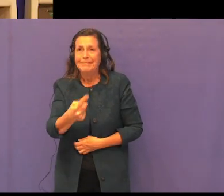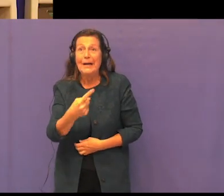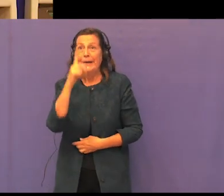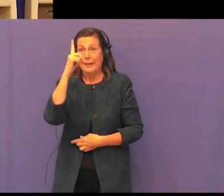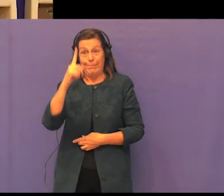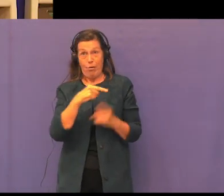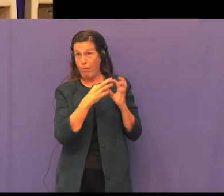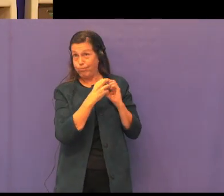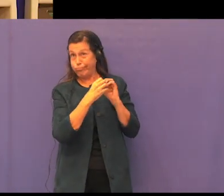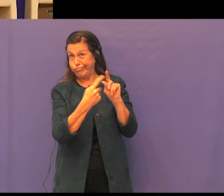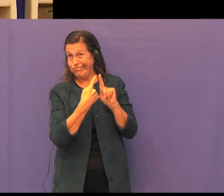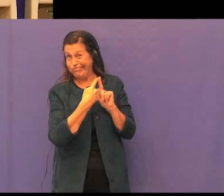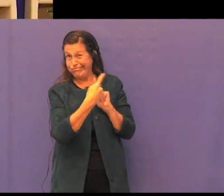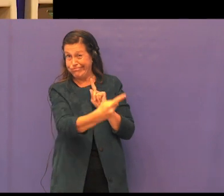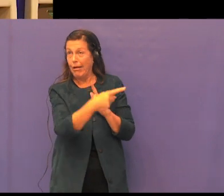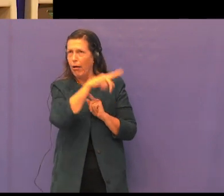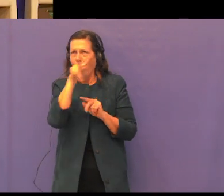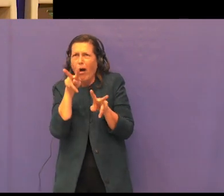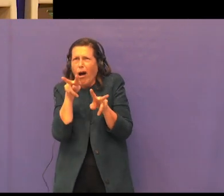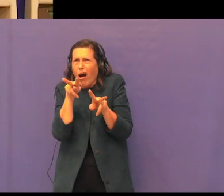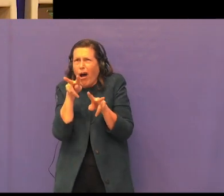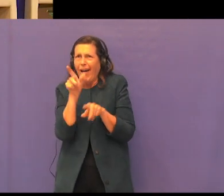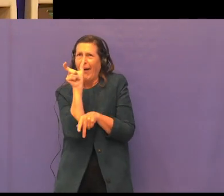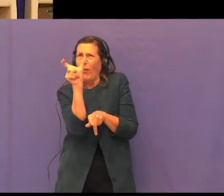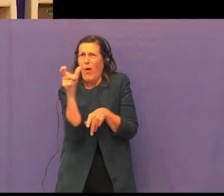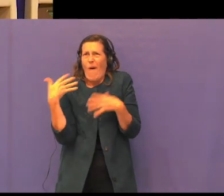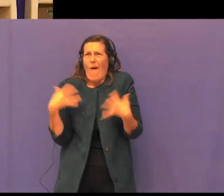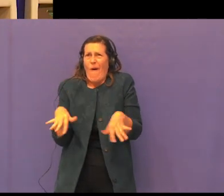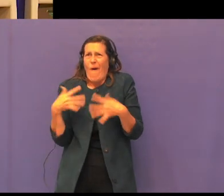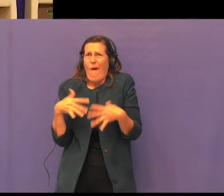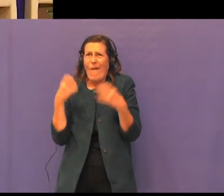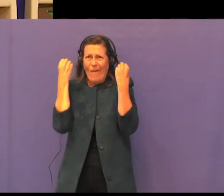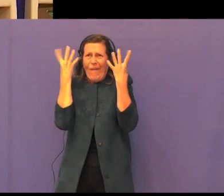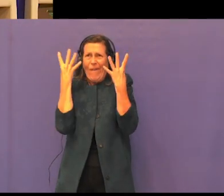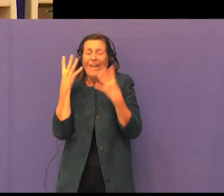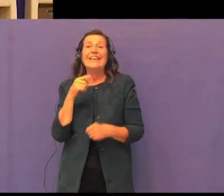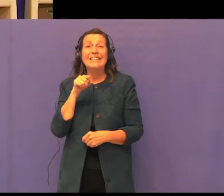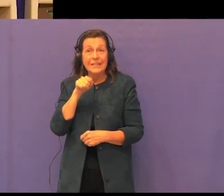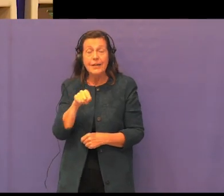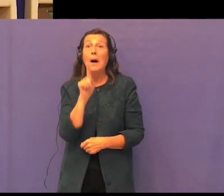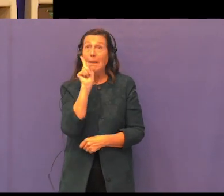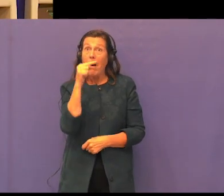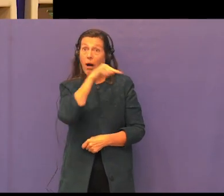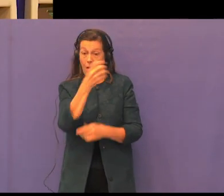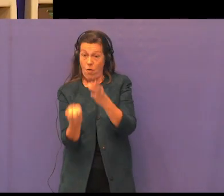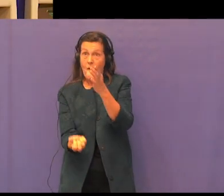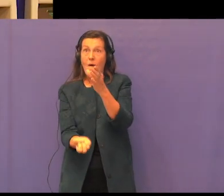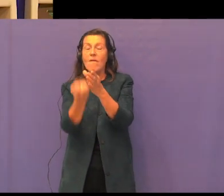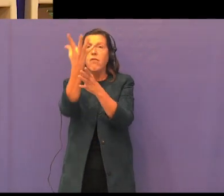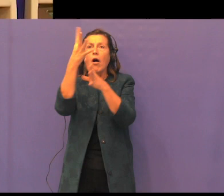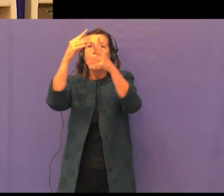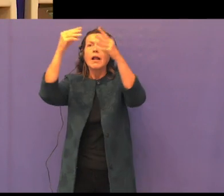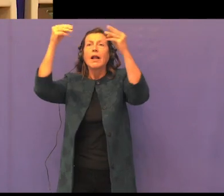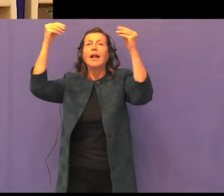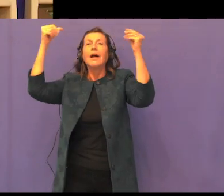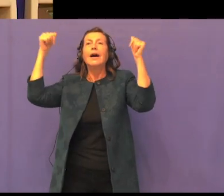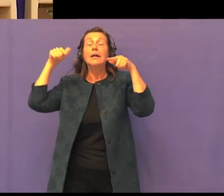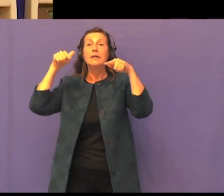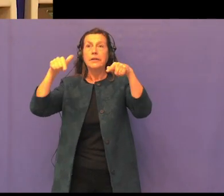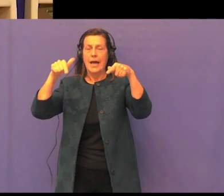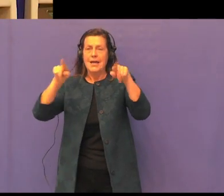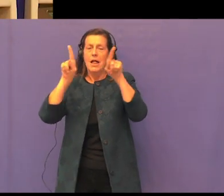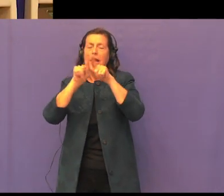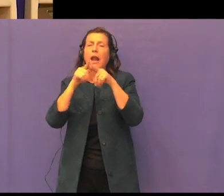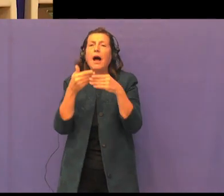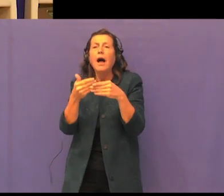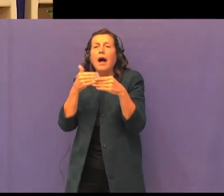you do remember that this was a kind of foretaste of pre-pandemic, of a kind of pandemic lockdown, where flights were grounded for